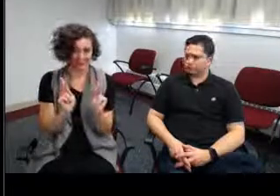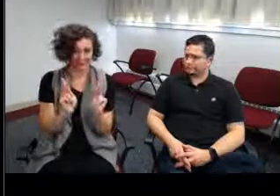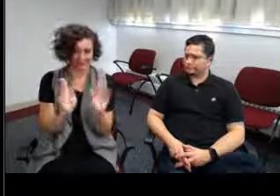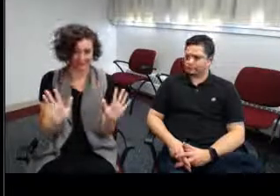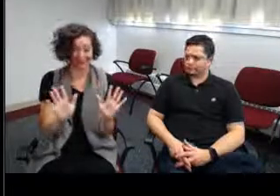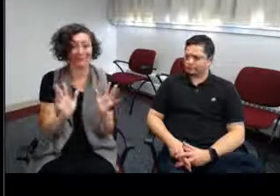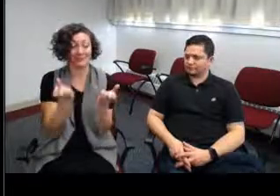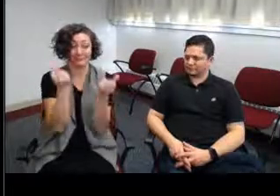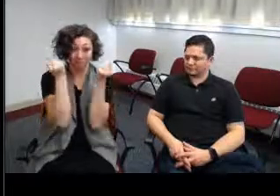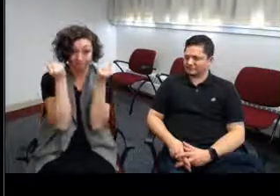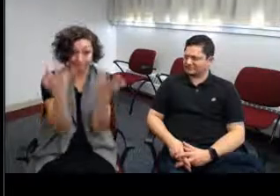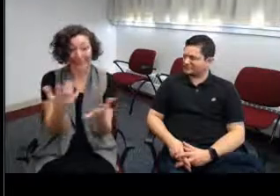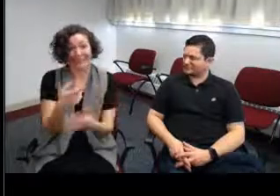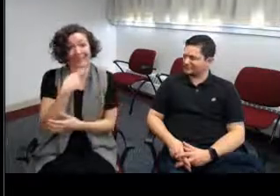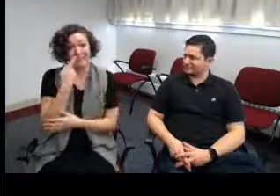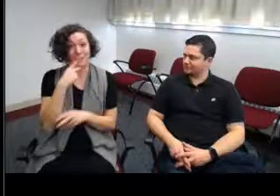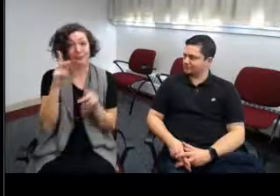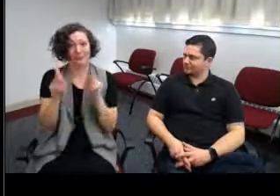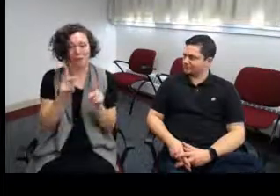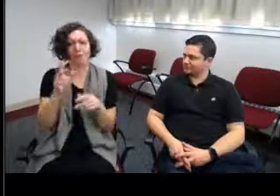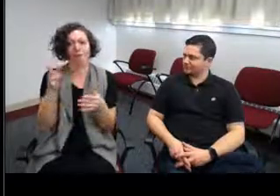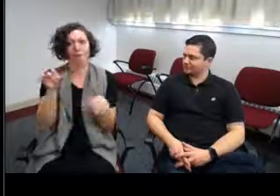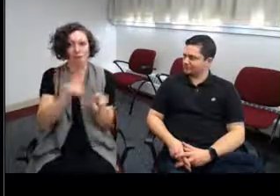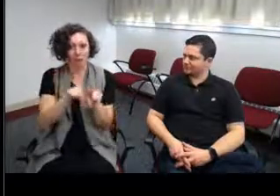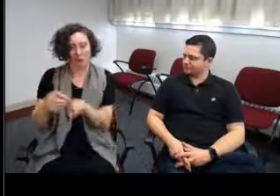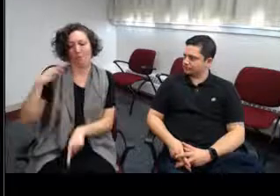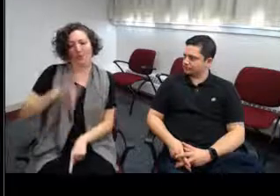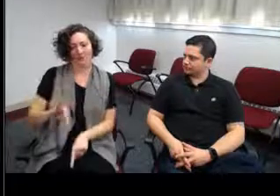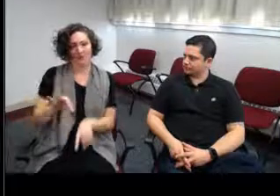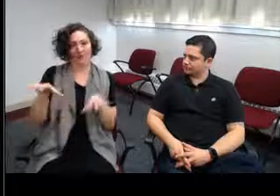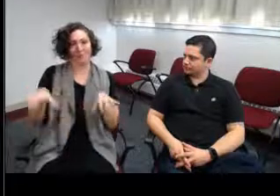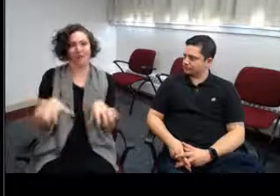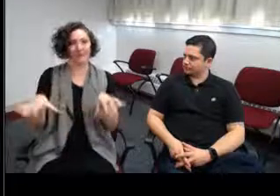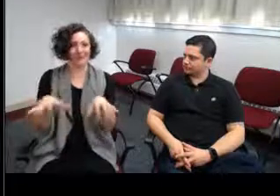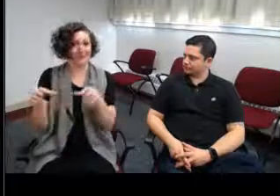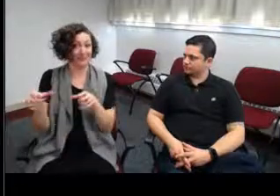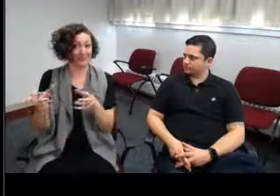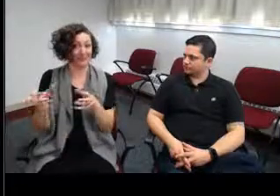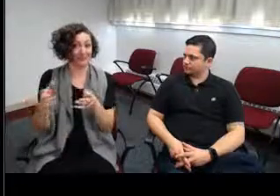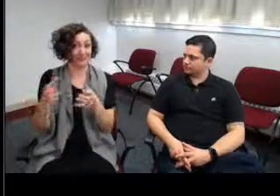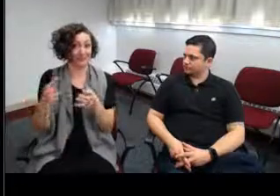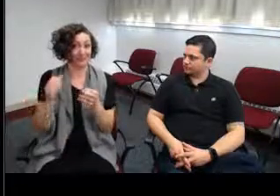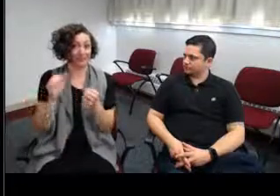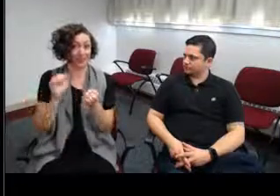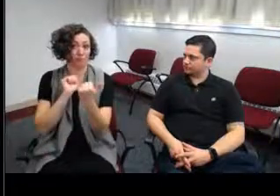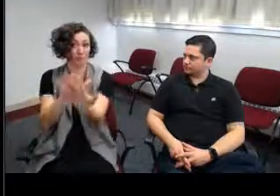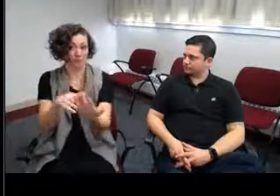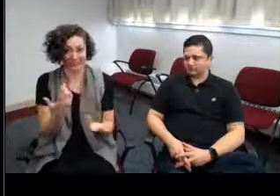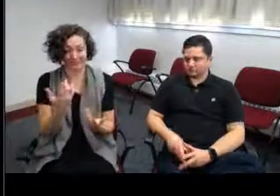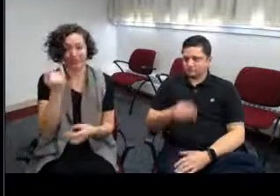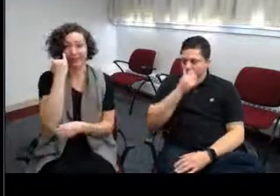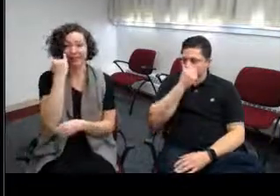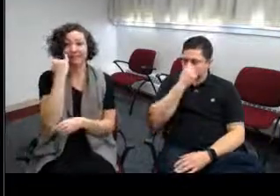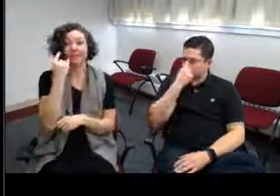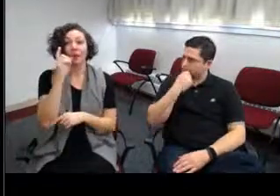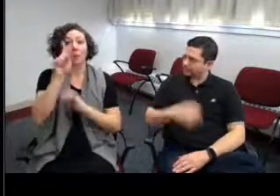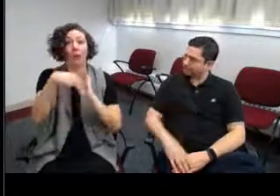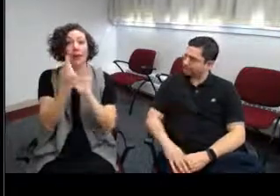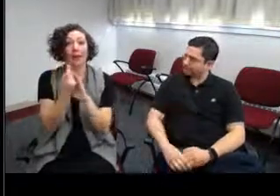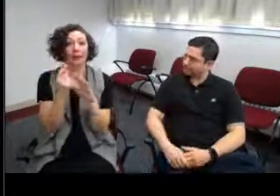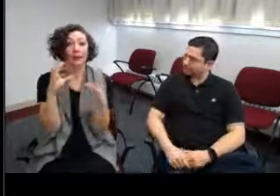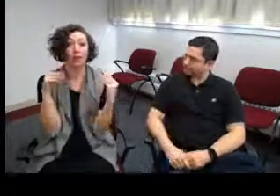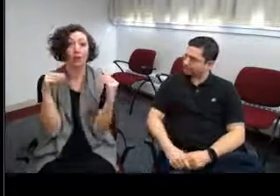And this isn't unique to just the deaf population. There are many hearing people who would also benefit from the same type of activities and approaches